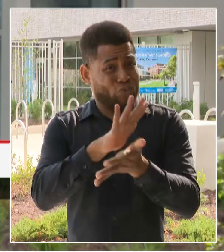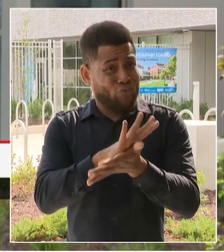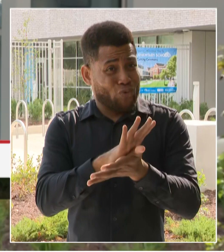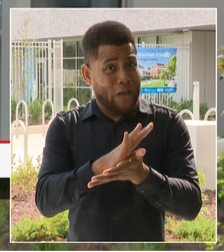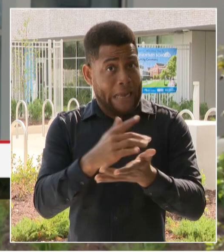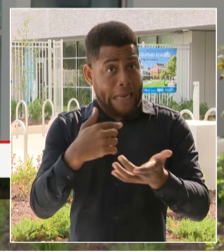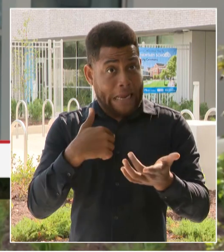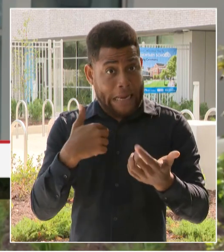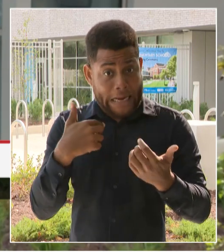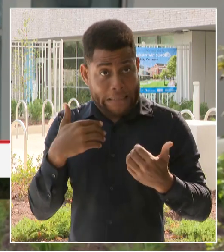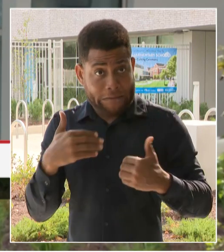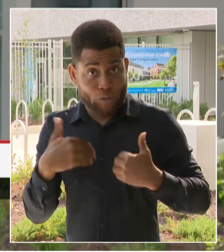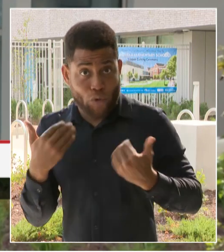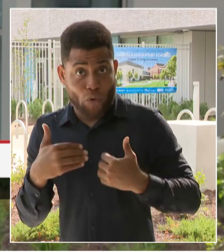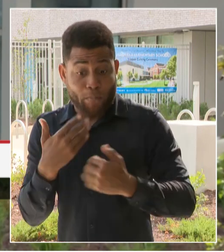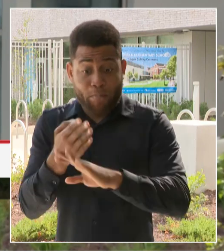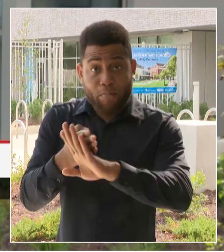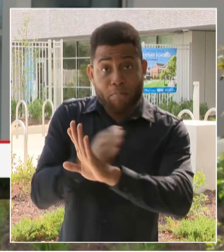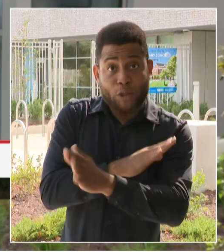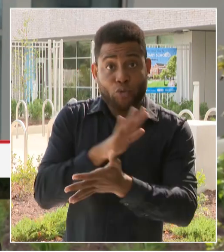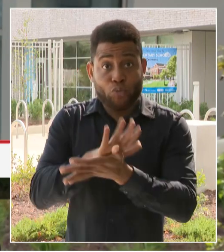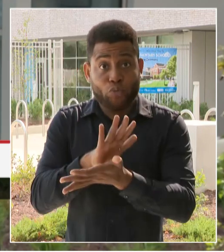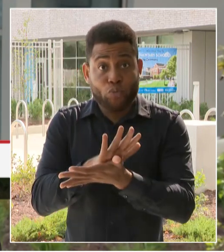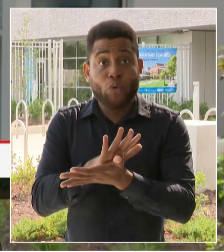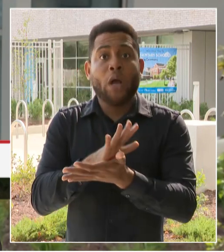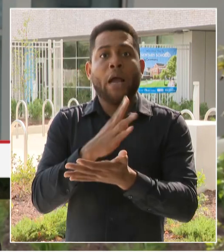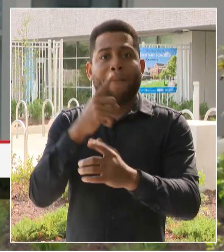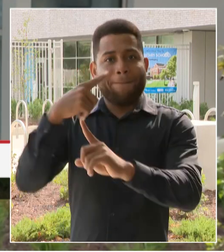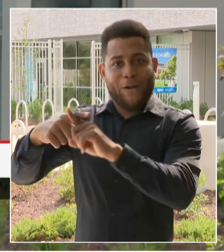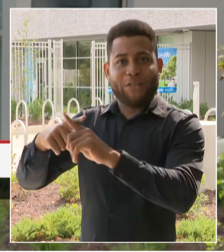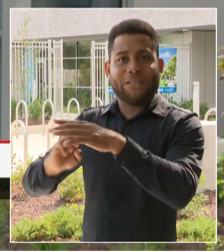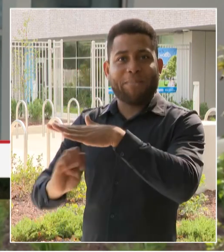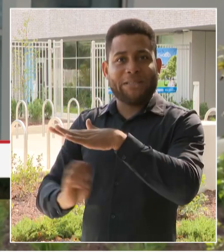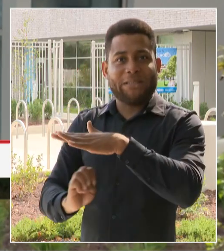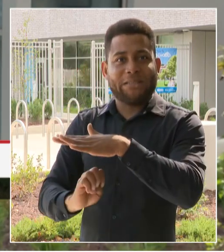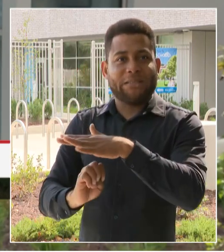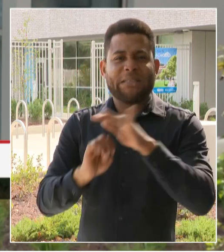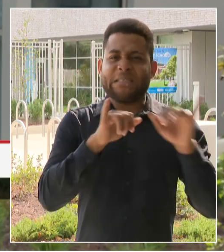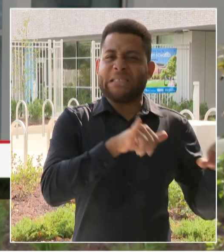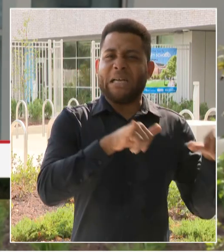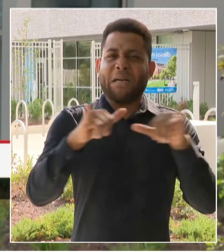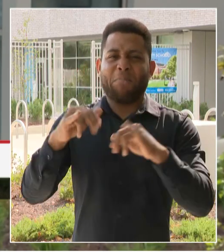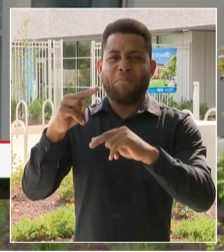elementary schools. There are currently 7 child care centers